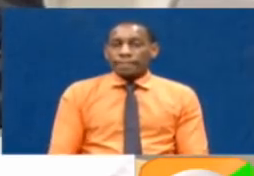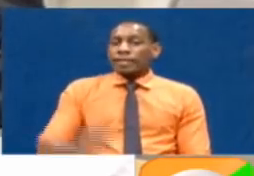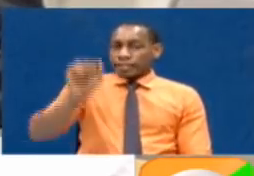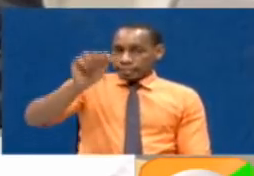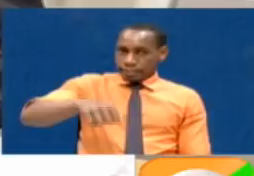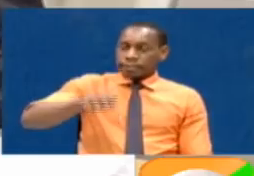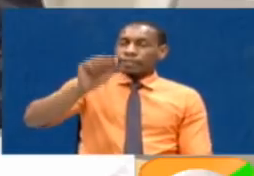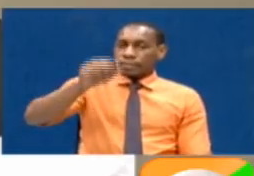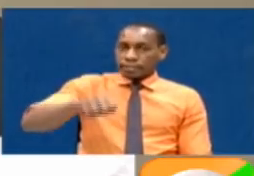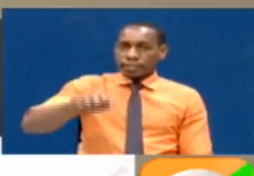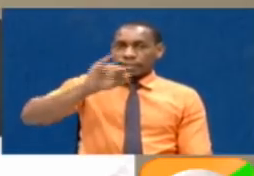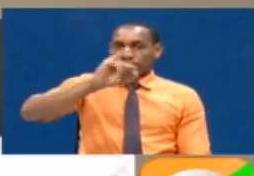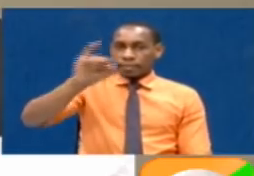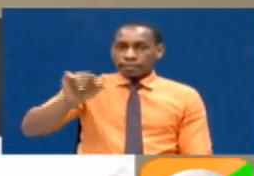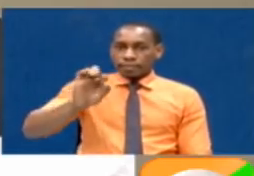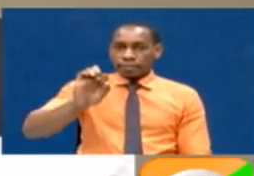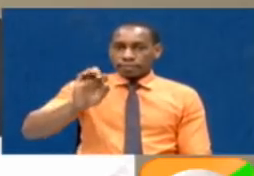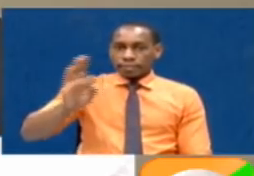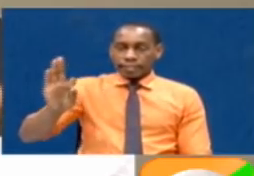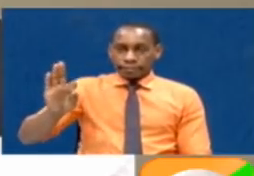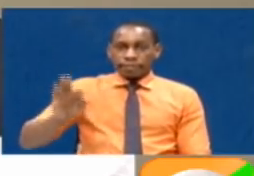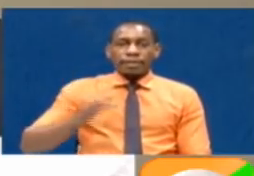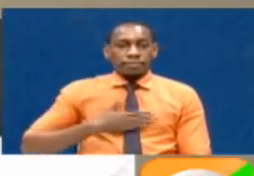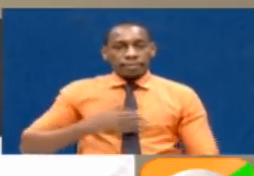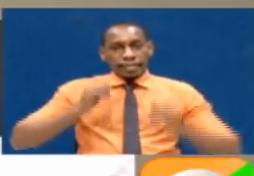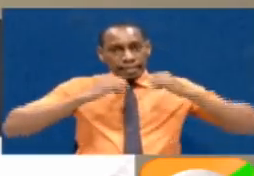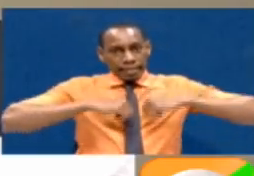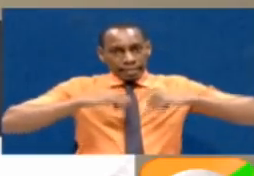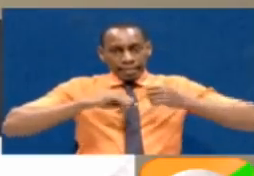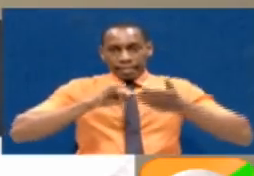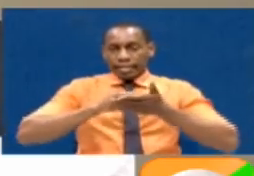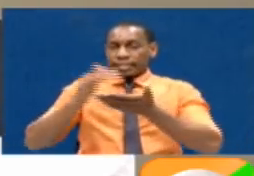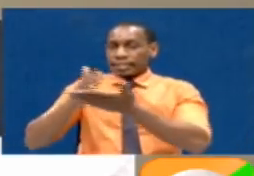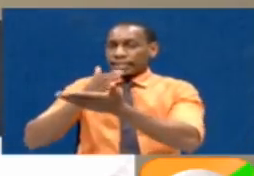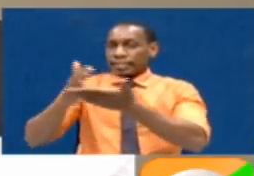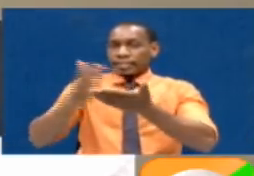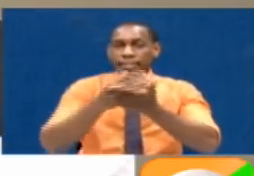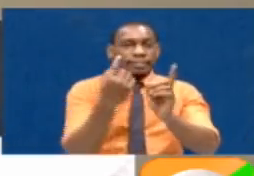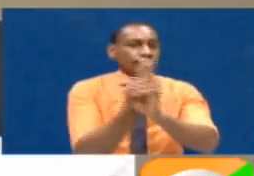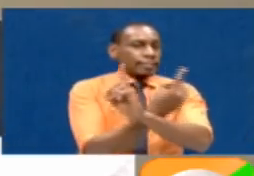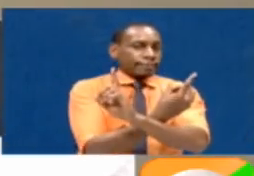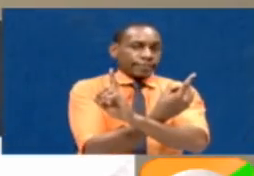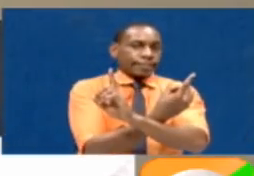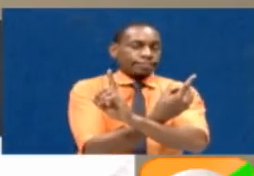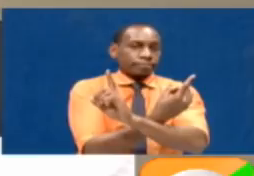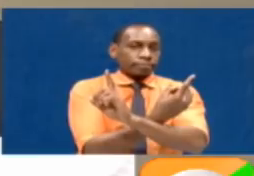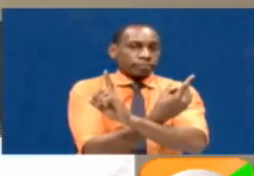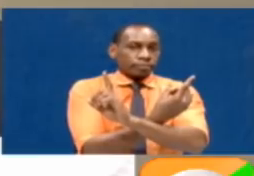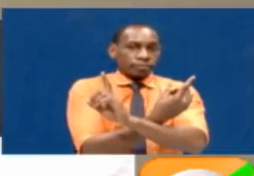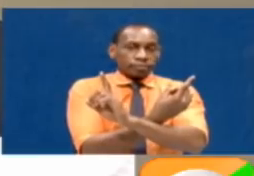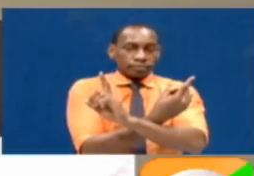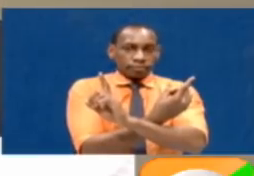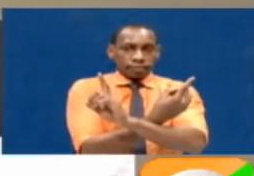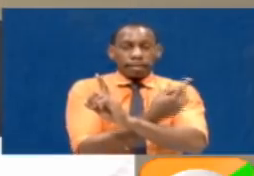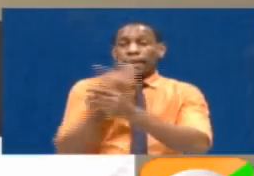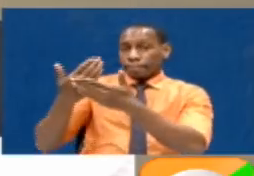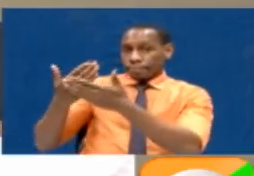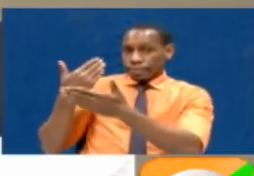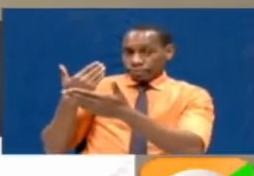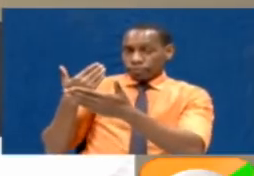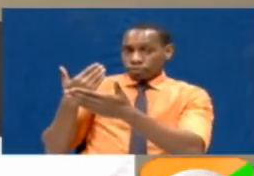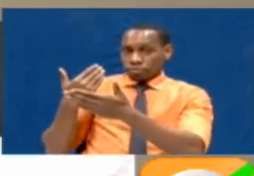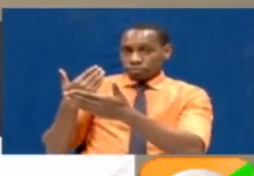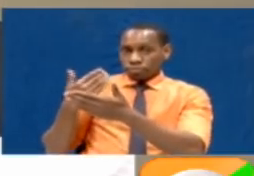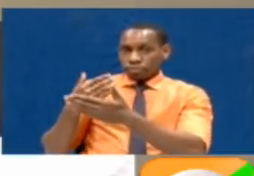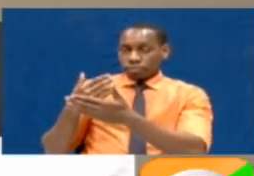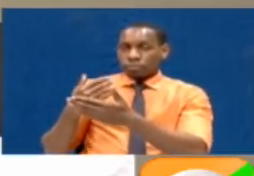Yes, Jeff. For me, I do agree. The sectors are very different. So I have come from a